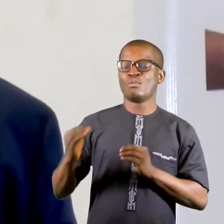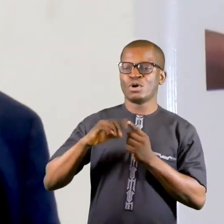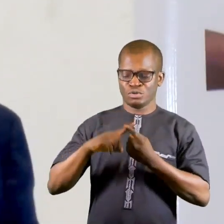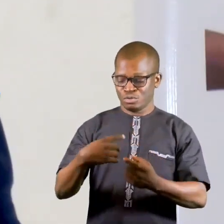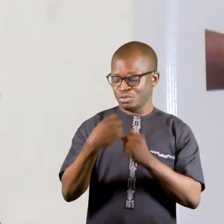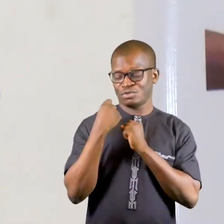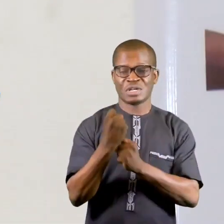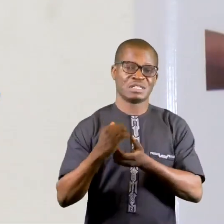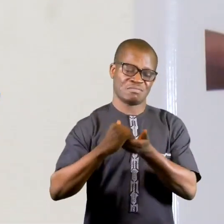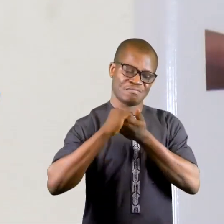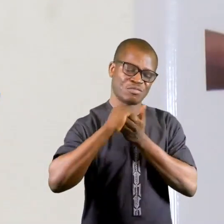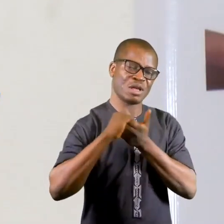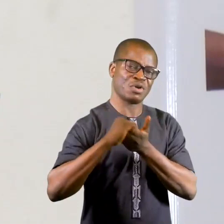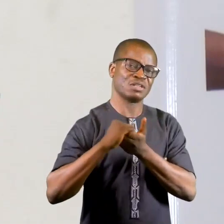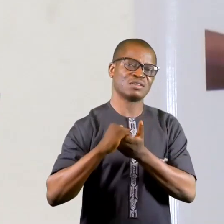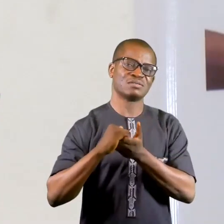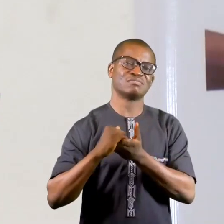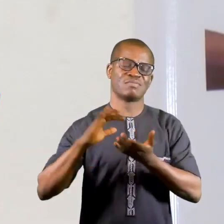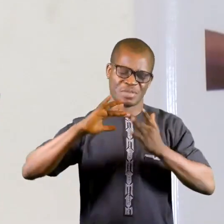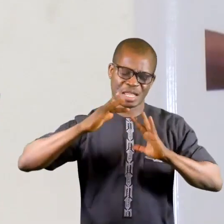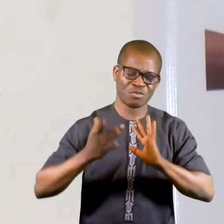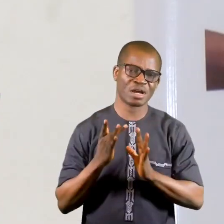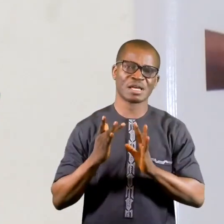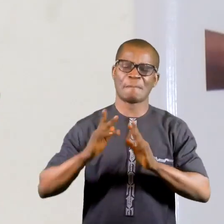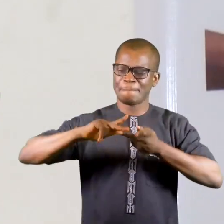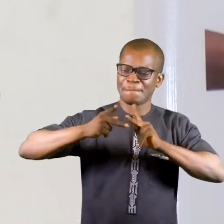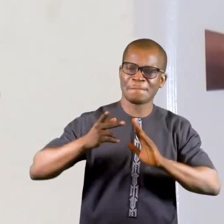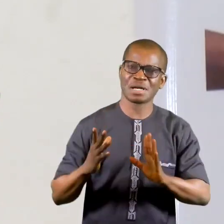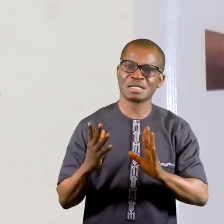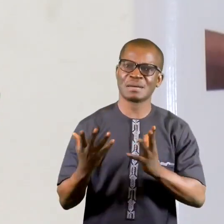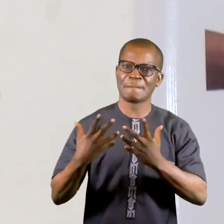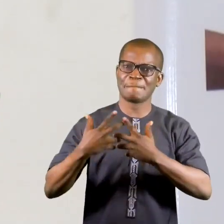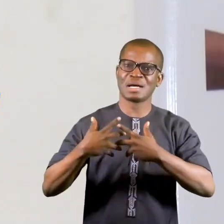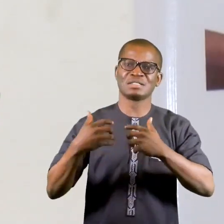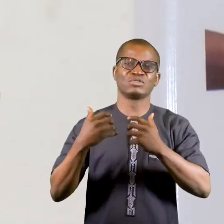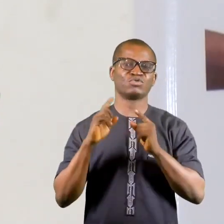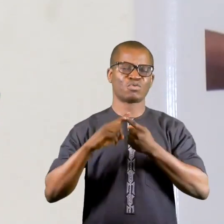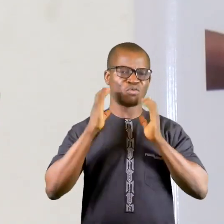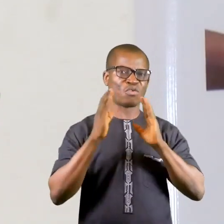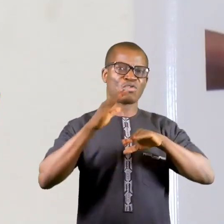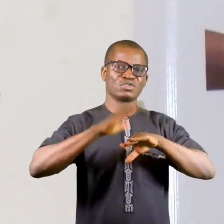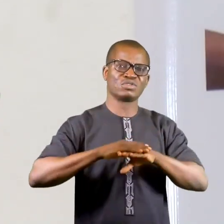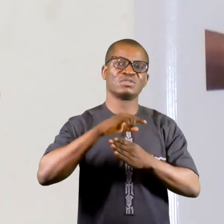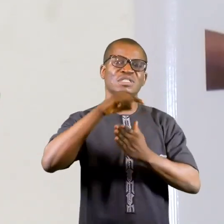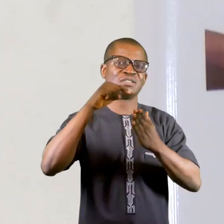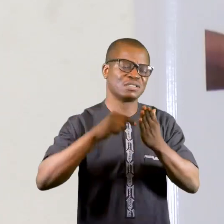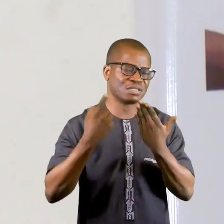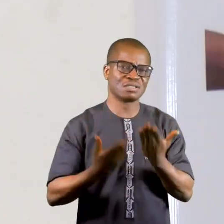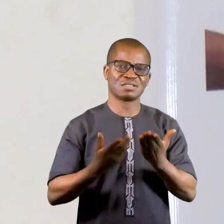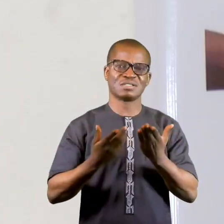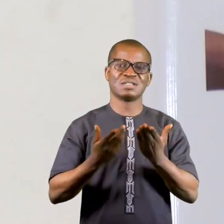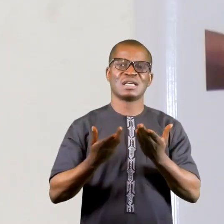to strengthen cooperation, collaboration, networking and partnership in line with Article 10 of the